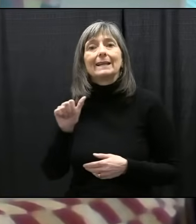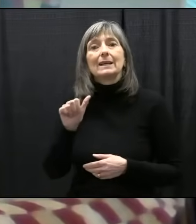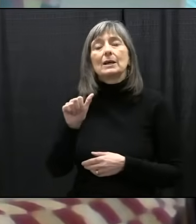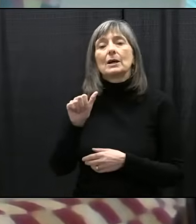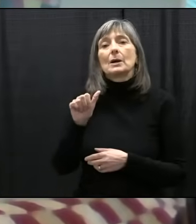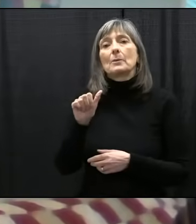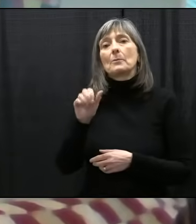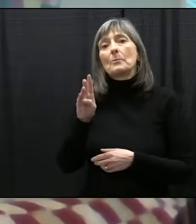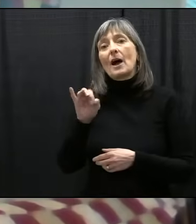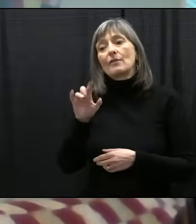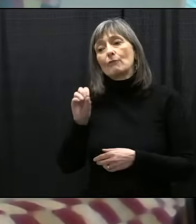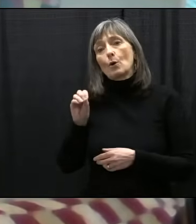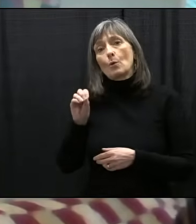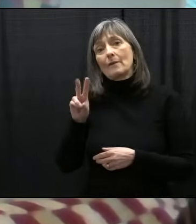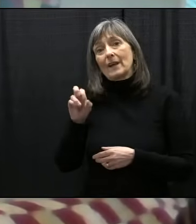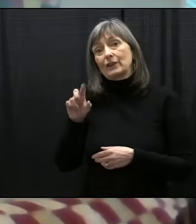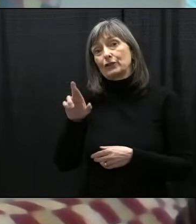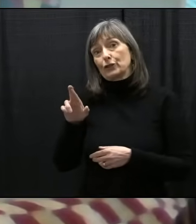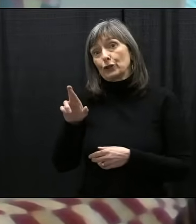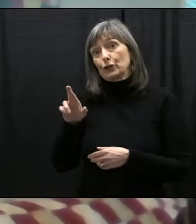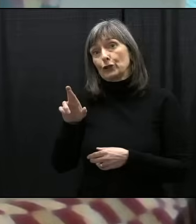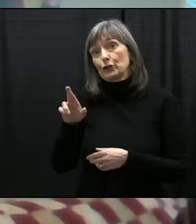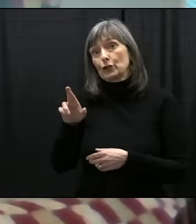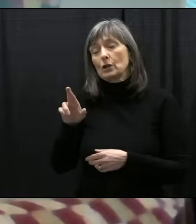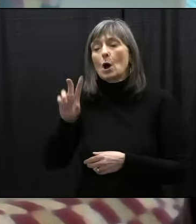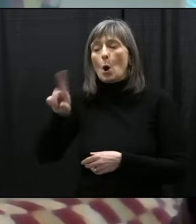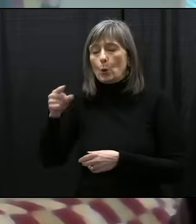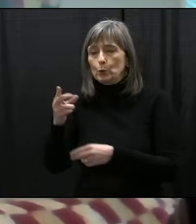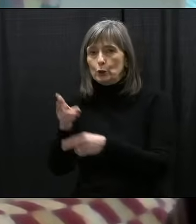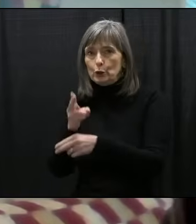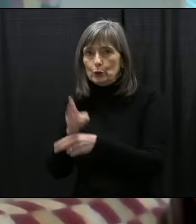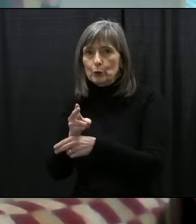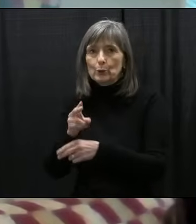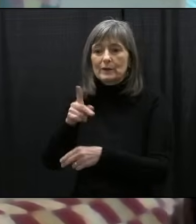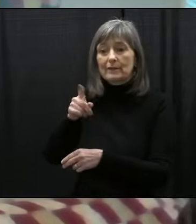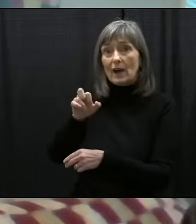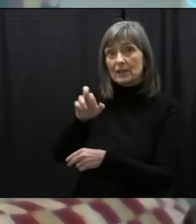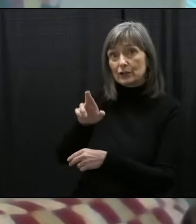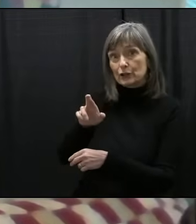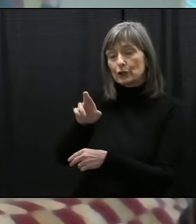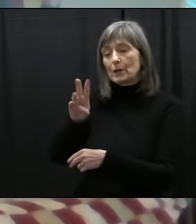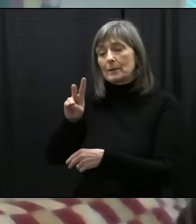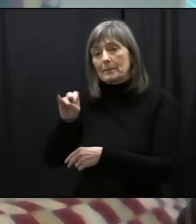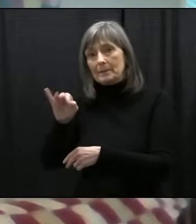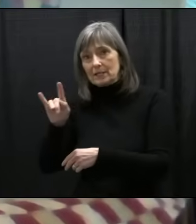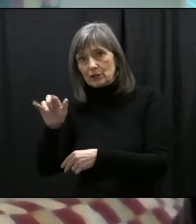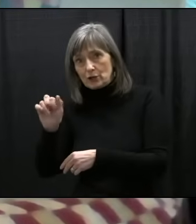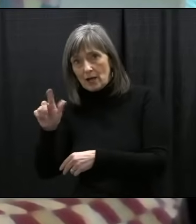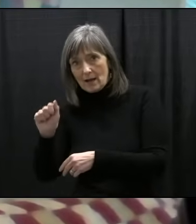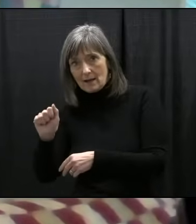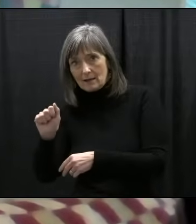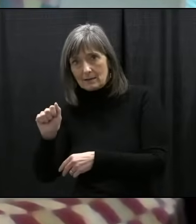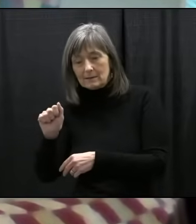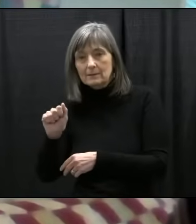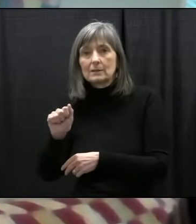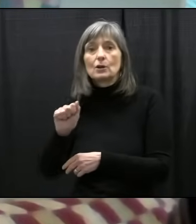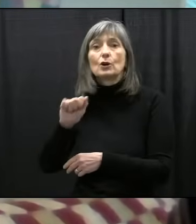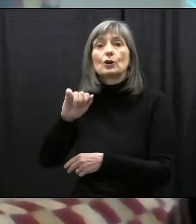vaccine series completed only with viral vector vaccines. So that would be 2 AstraZeneca or Covishield or 1